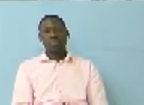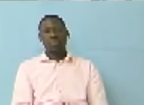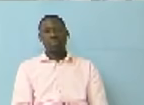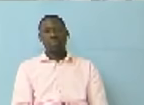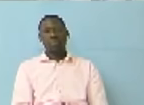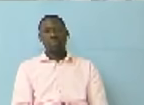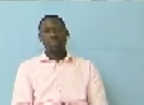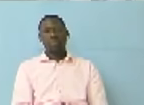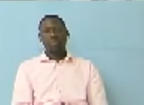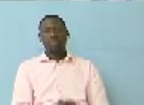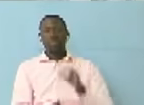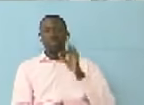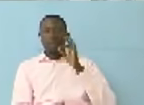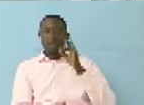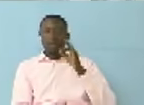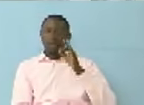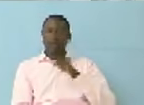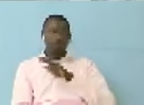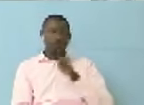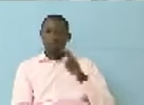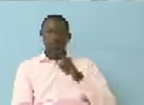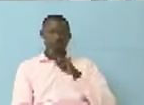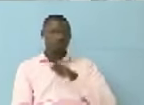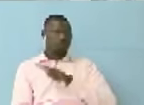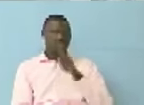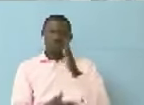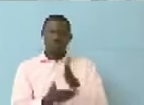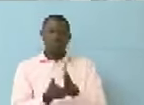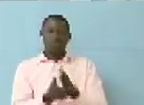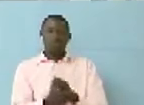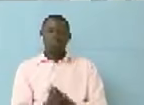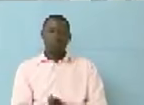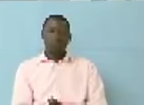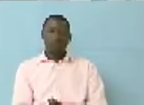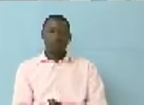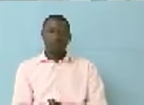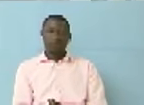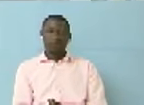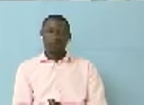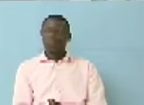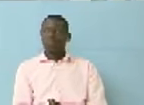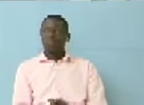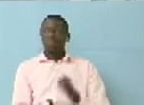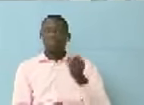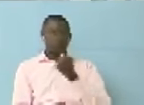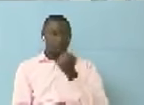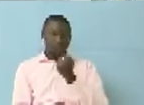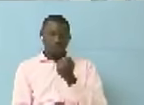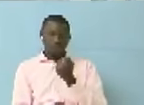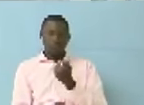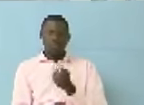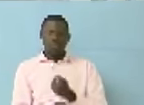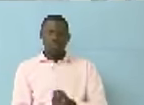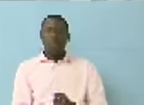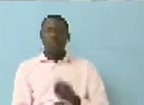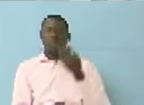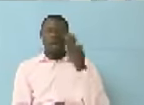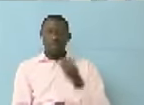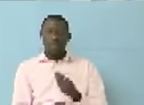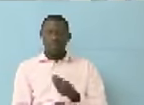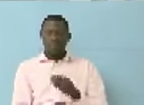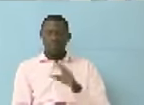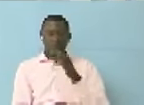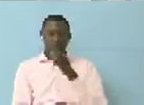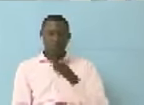Answer, it is not true. Answer tonyante. Simply because. Karu. How can you beat